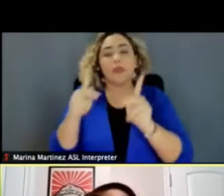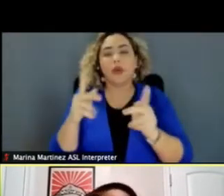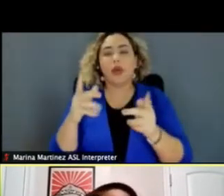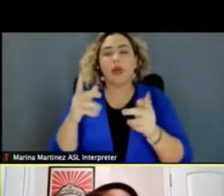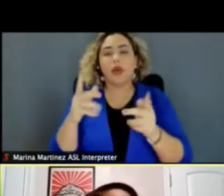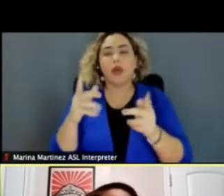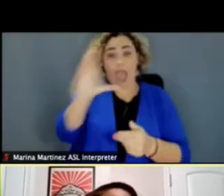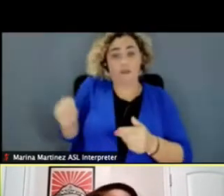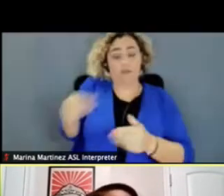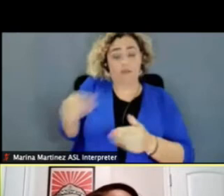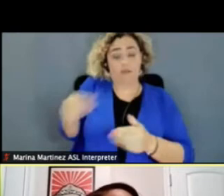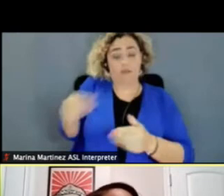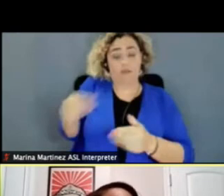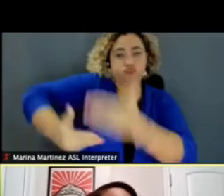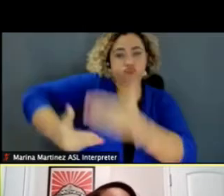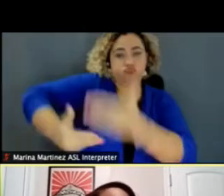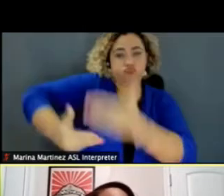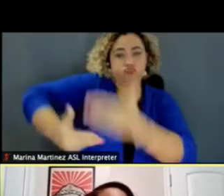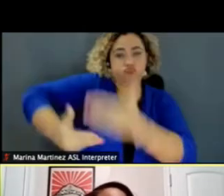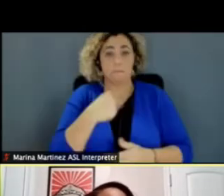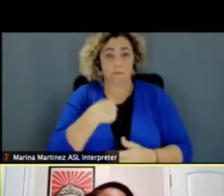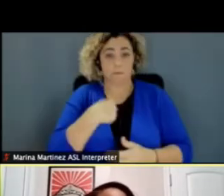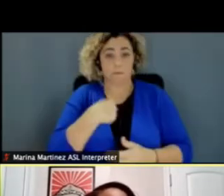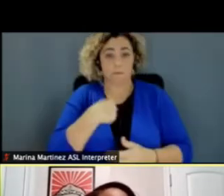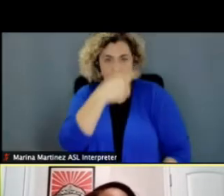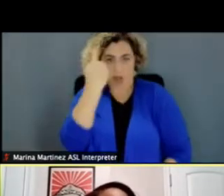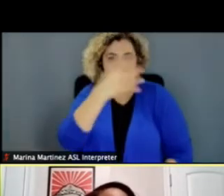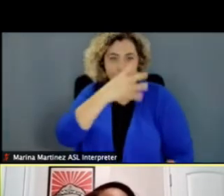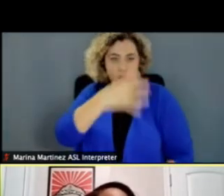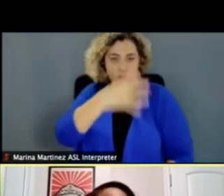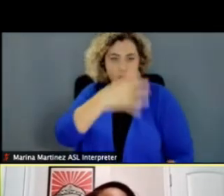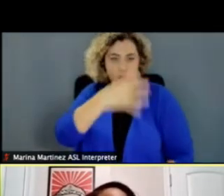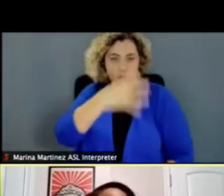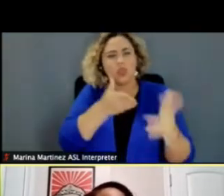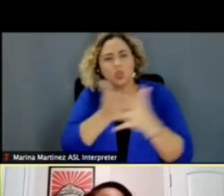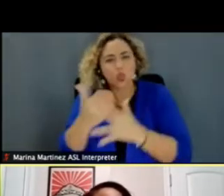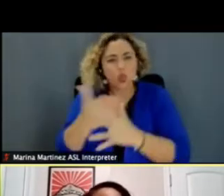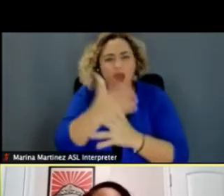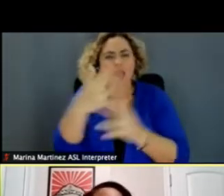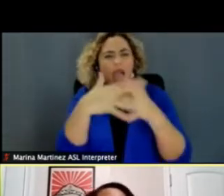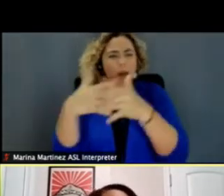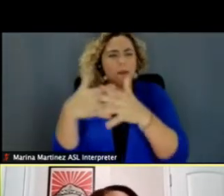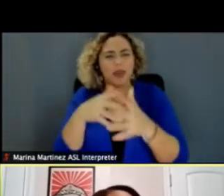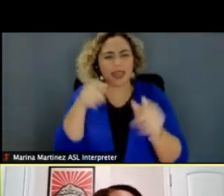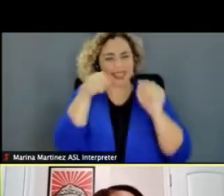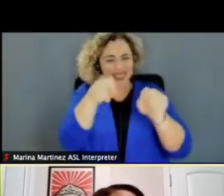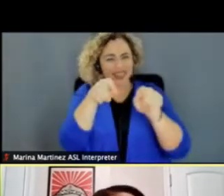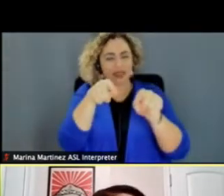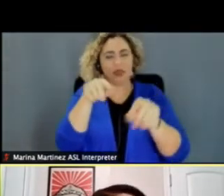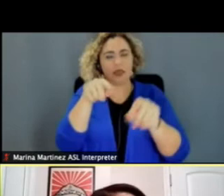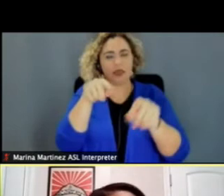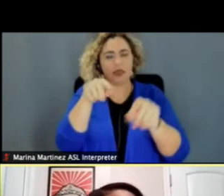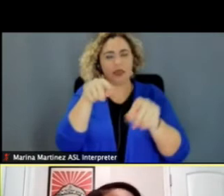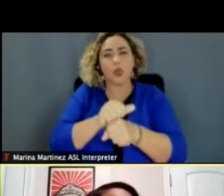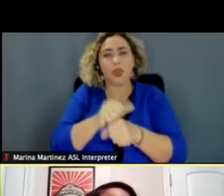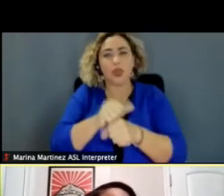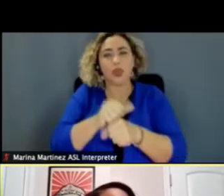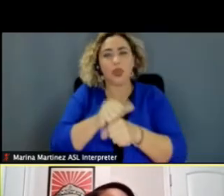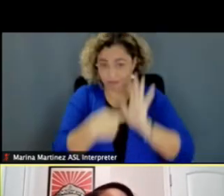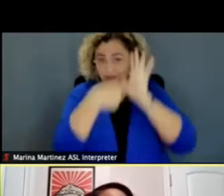African descent, as a Black woman throughout the Americas, this work that I'm